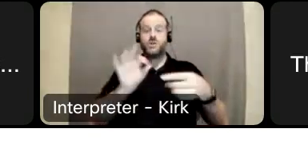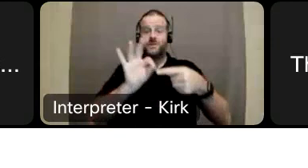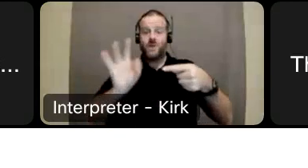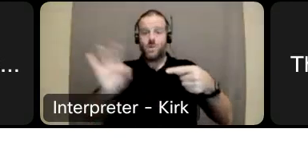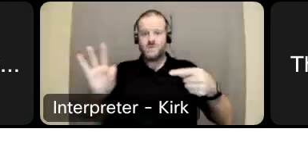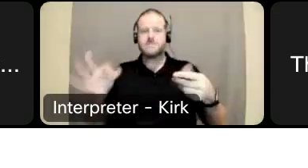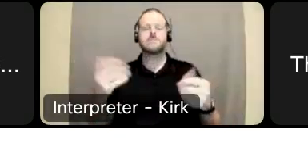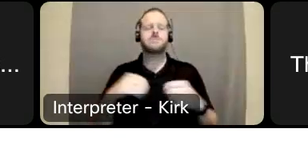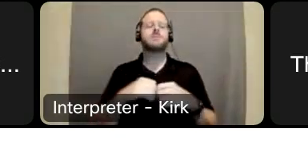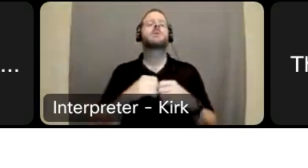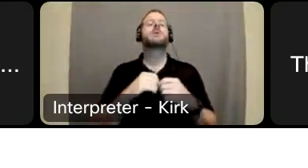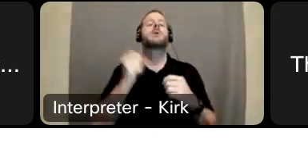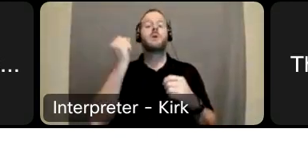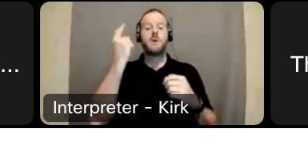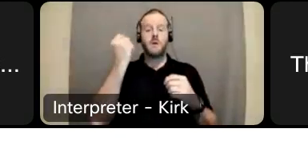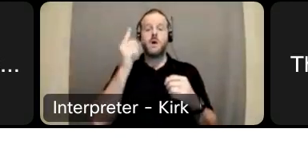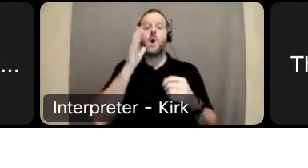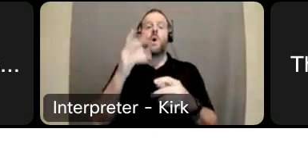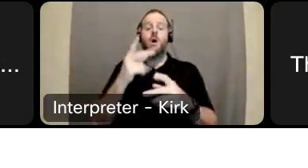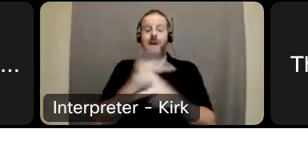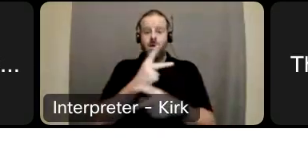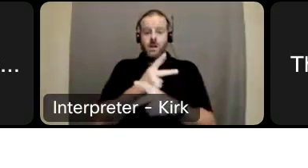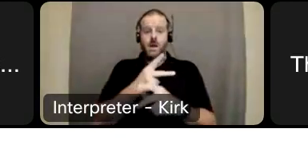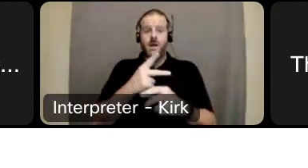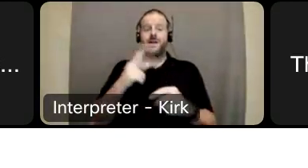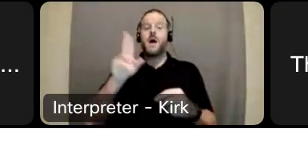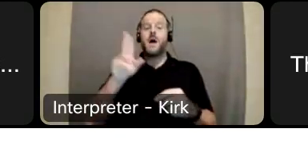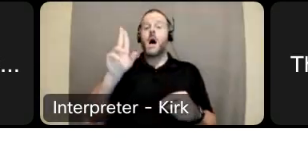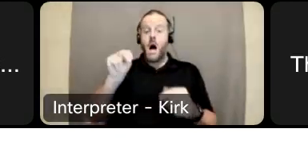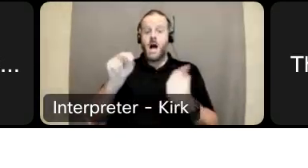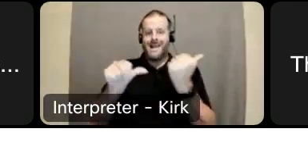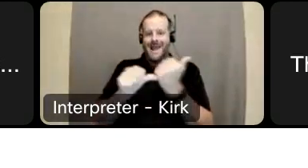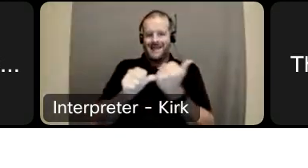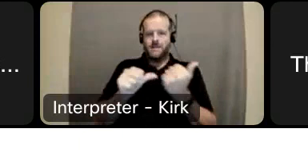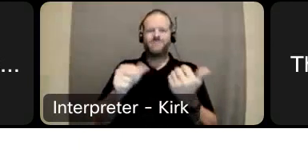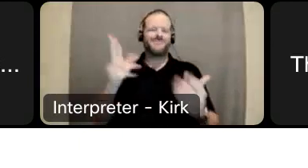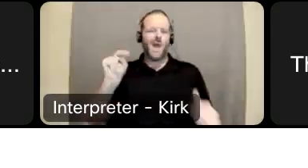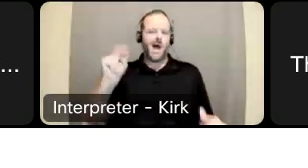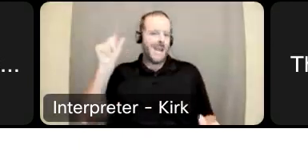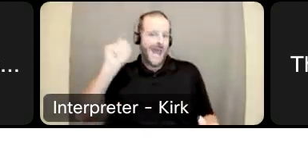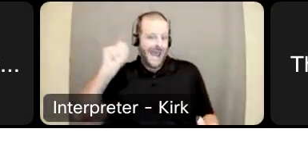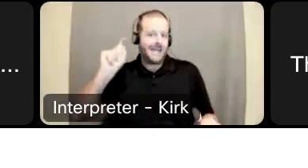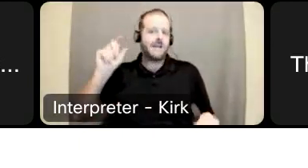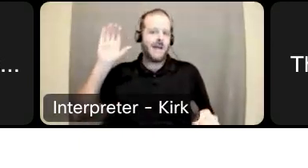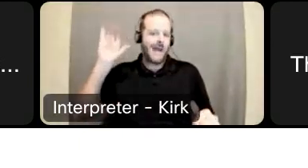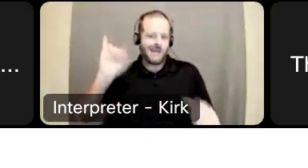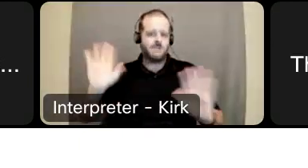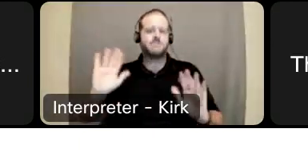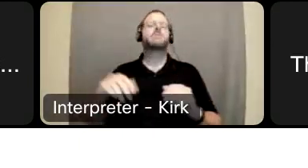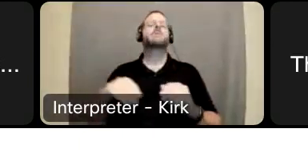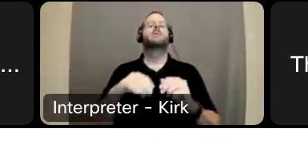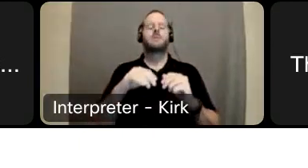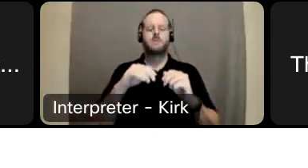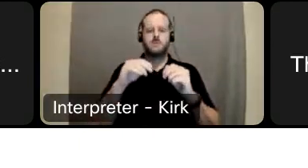as a reminder, you're going to be calculating the student thresholds from the unaided audiogram. So we needed a standardized way across